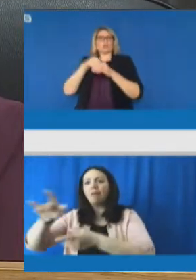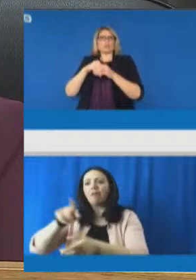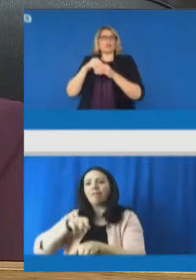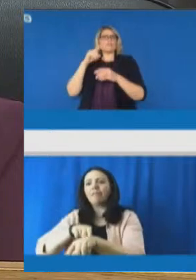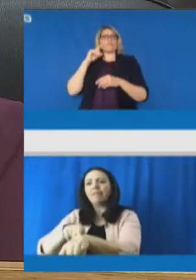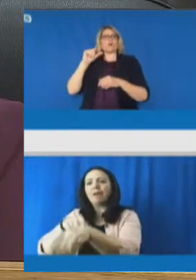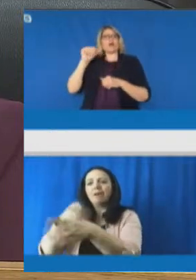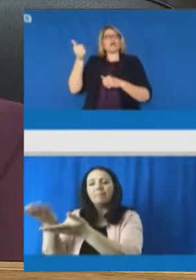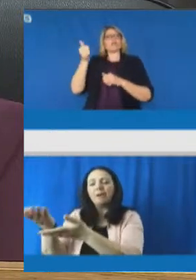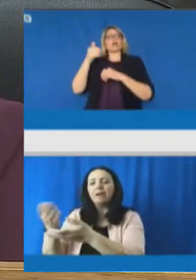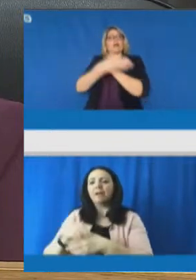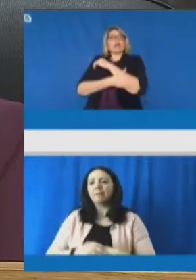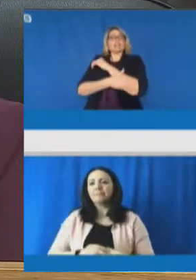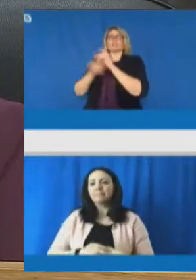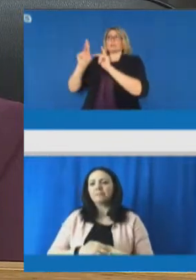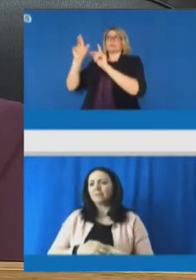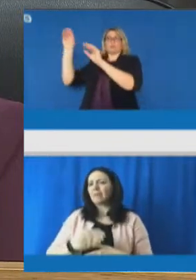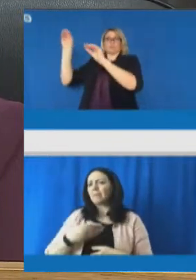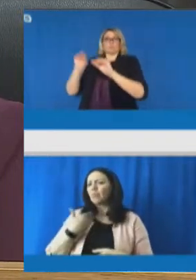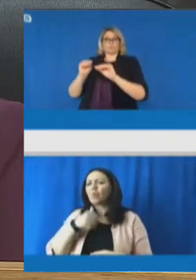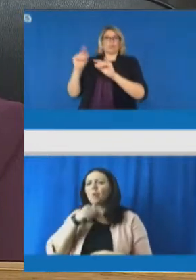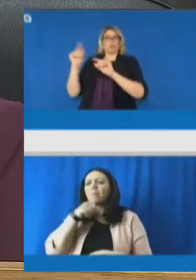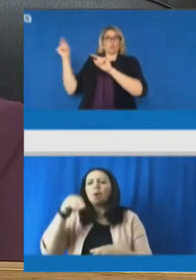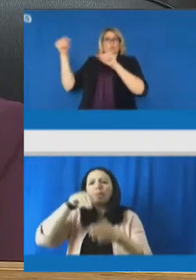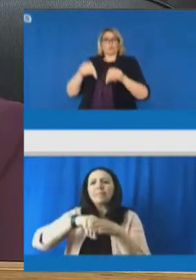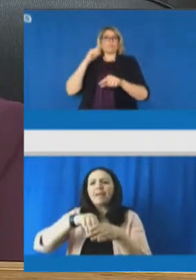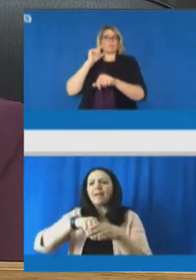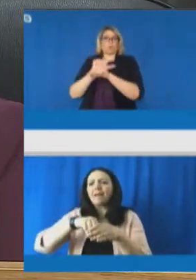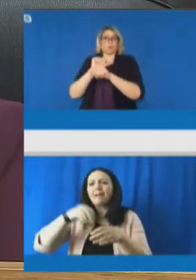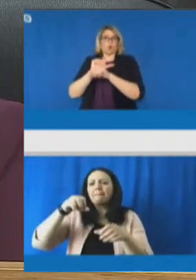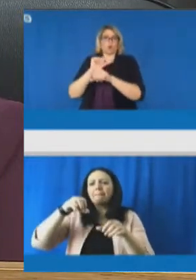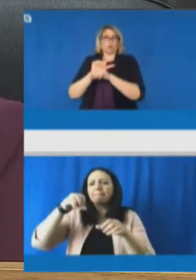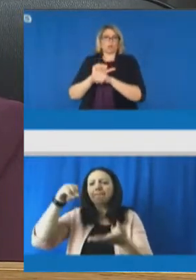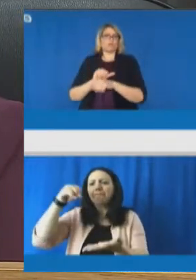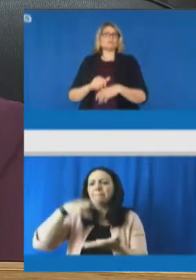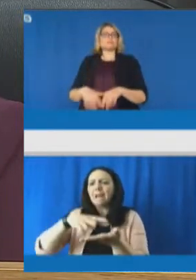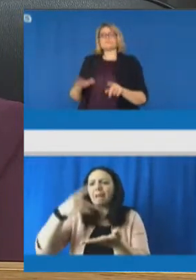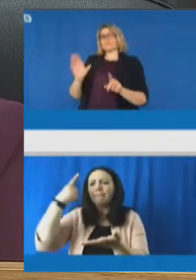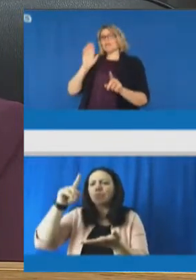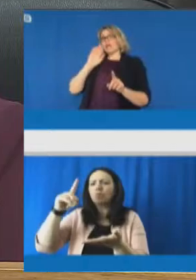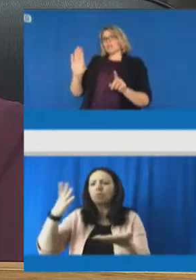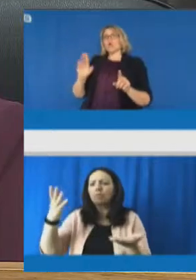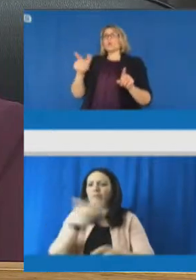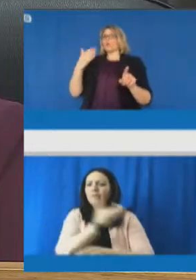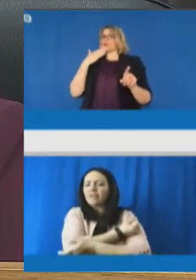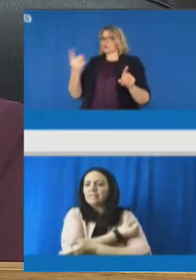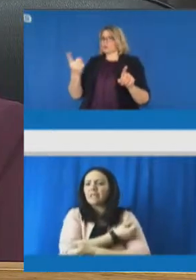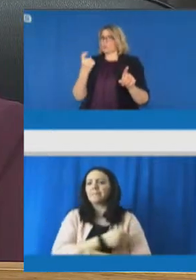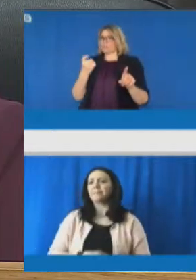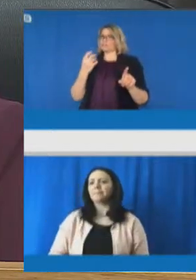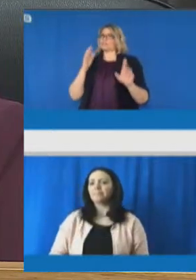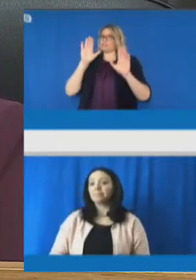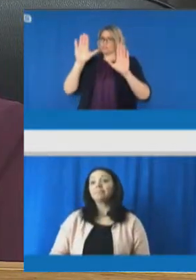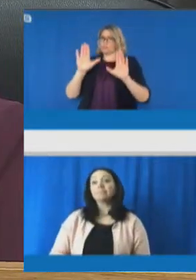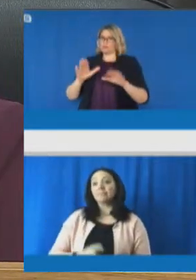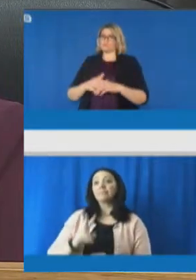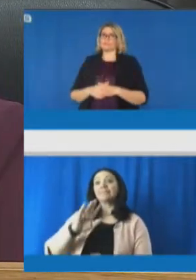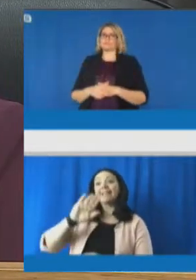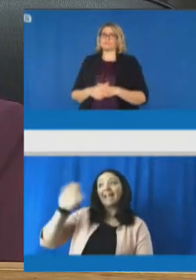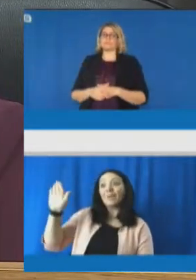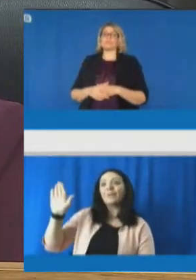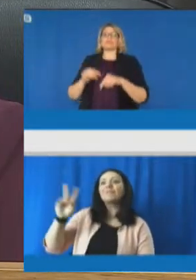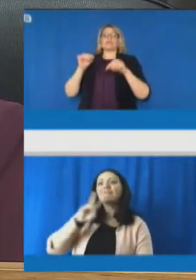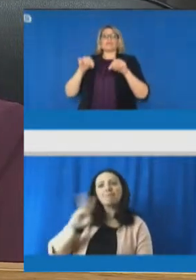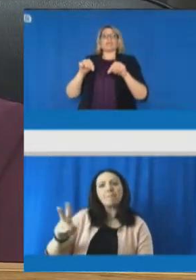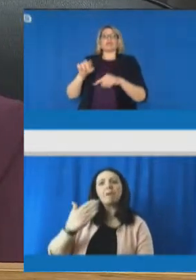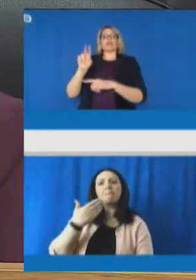we made sure that all temporary foreign workers were self-isolating for 14 days and received a day 10 test when they